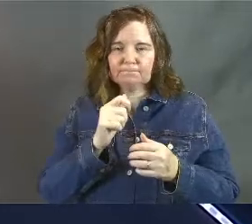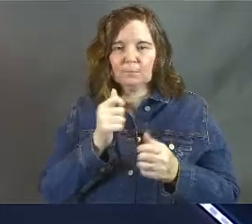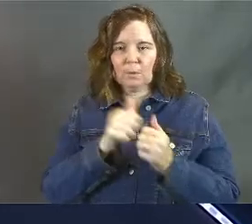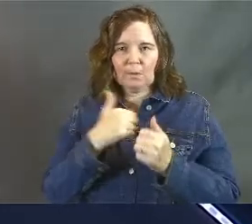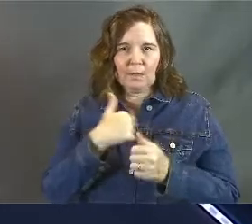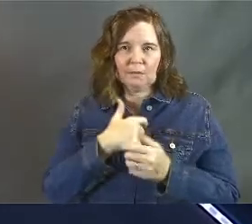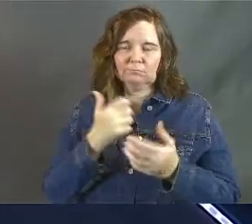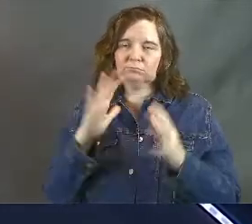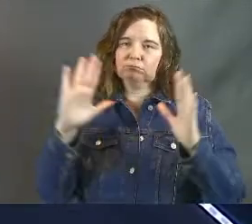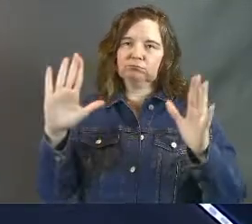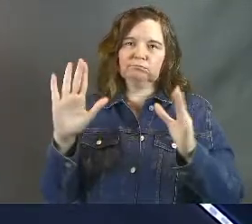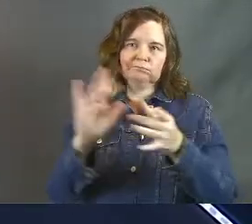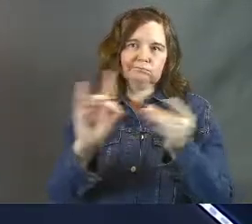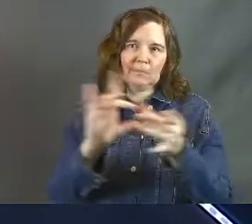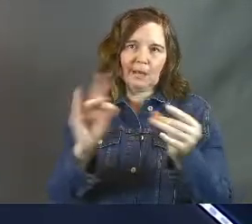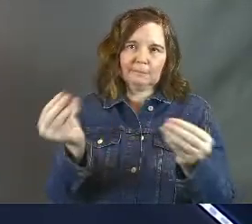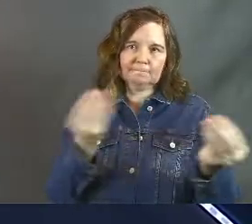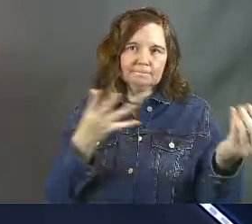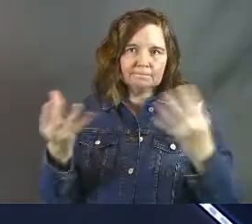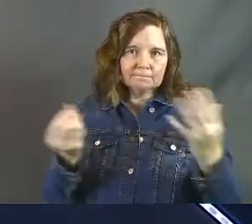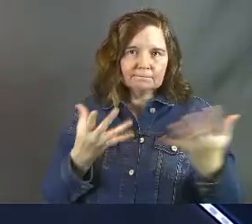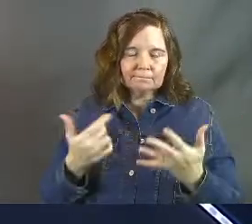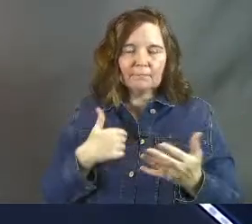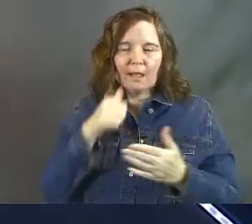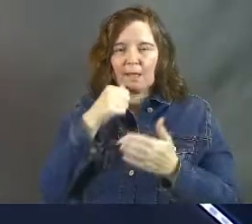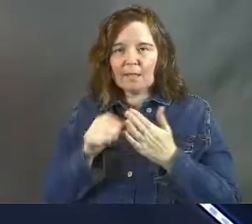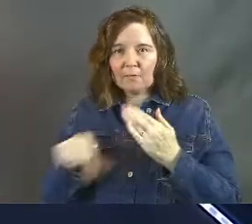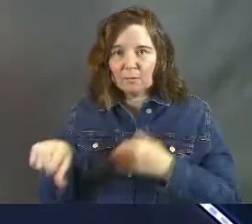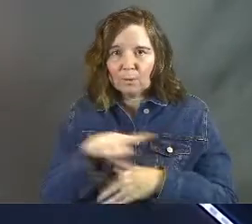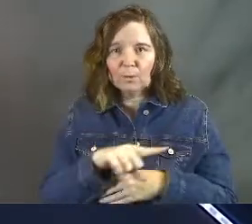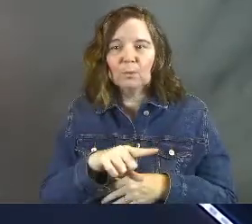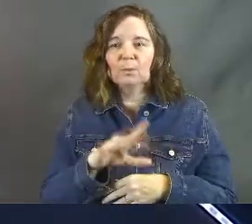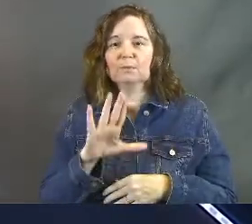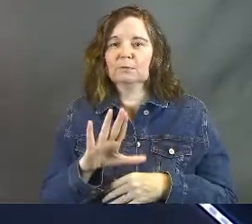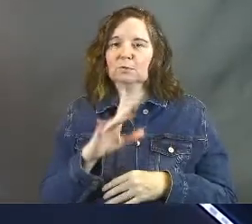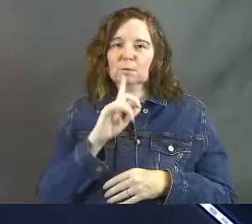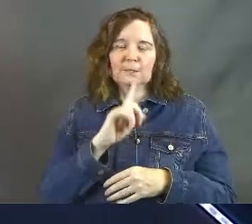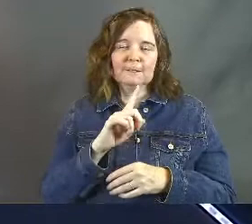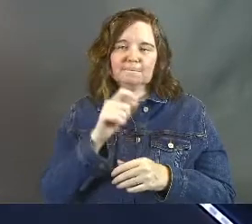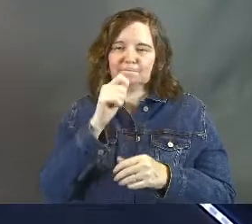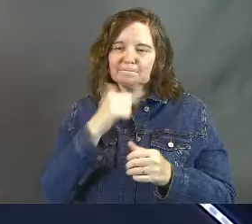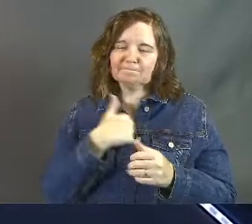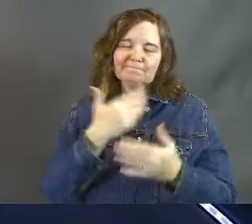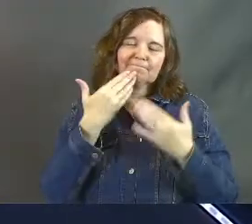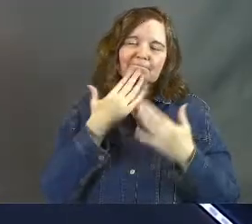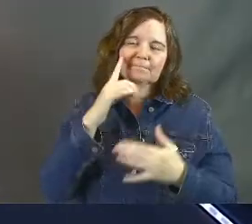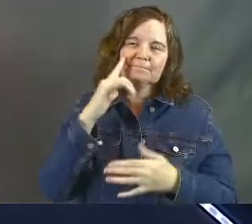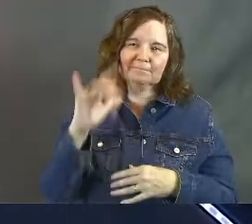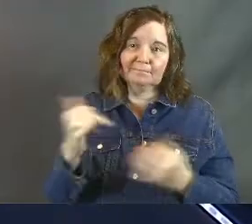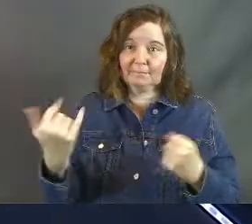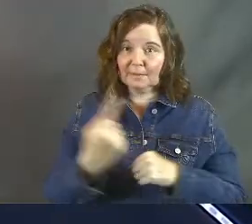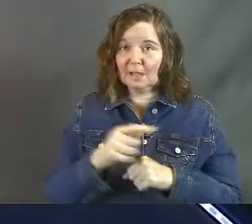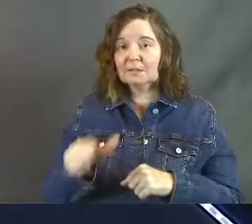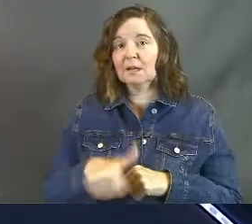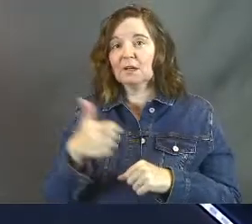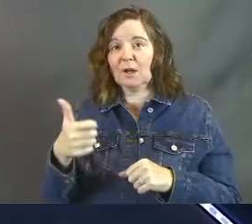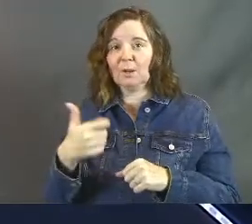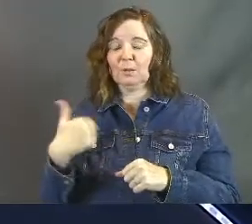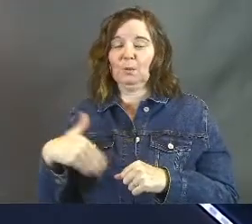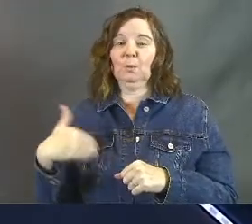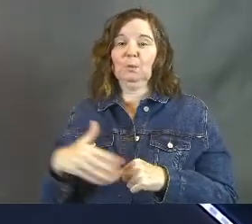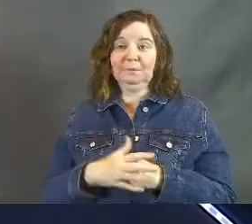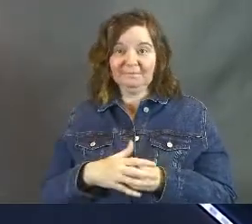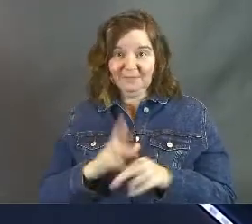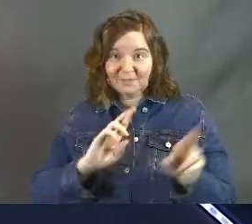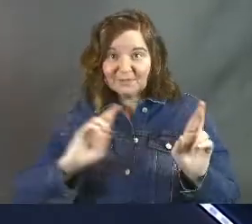I've been getting so many great messages from you guys and letters from you guys, and you're hanging in there with us, so thank you for that. Today is another doozy. Are you